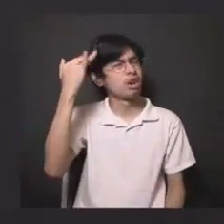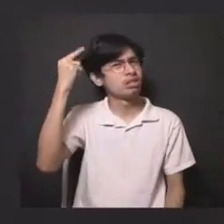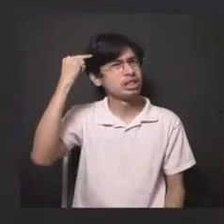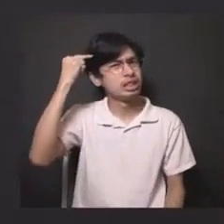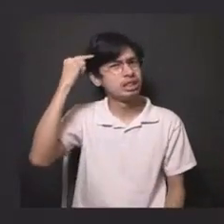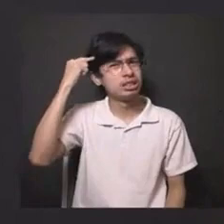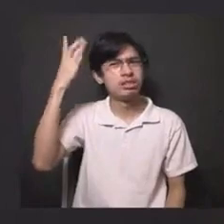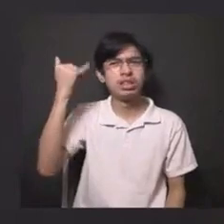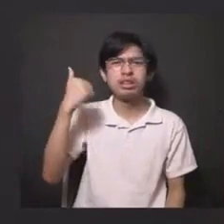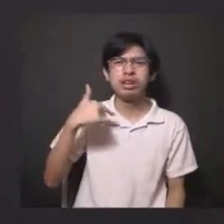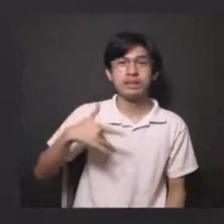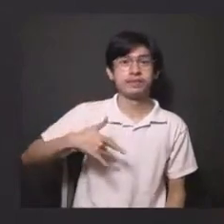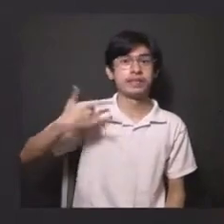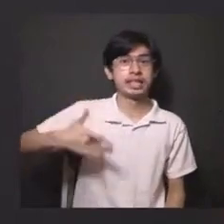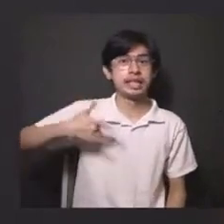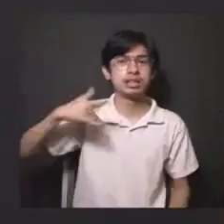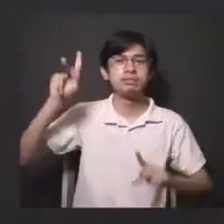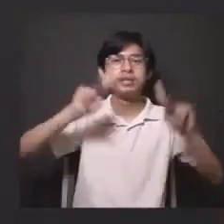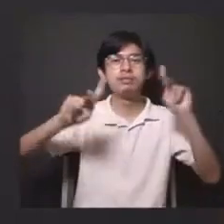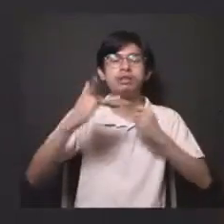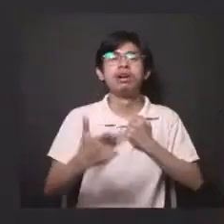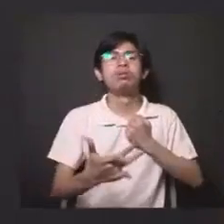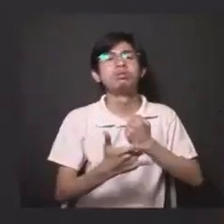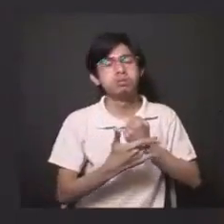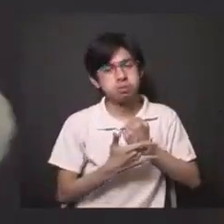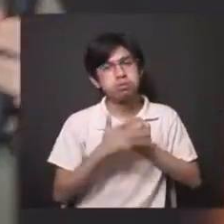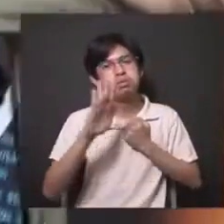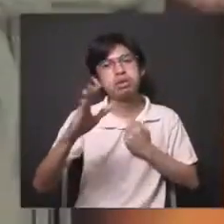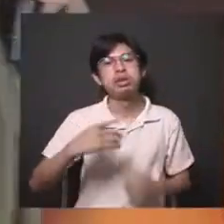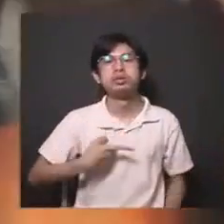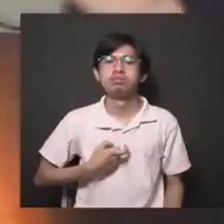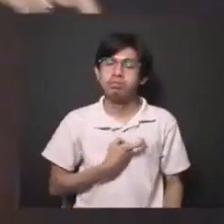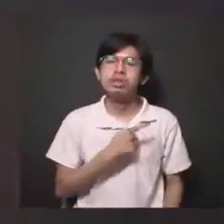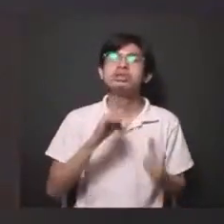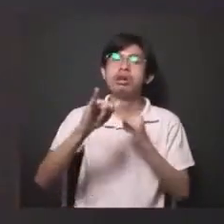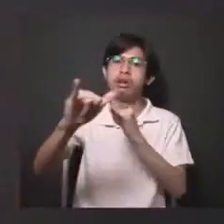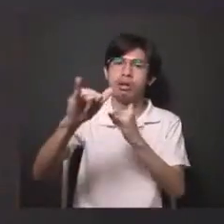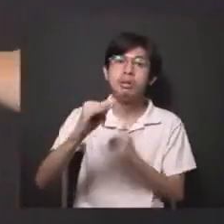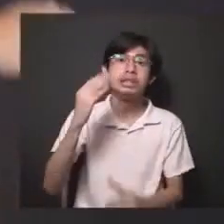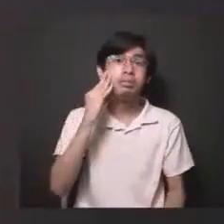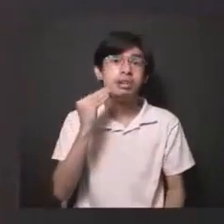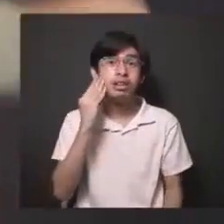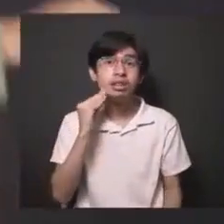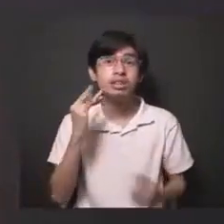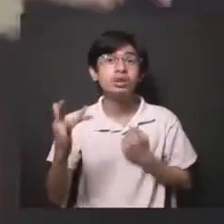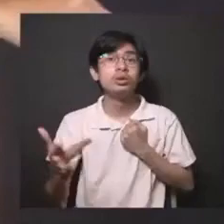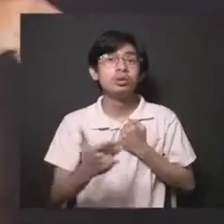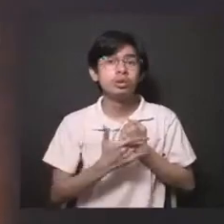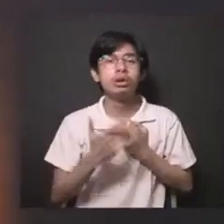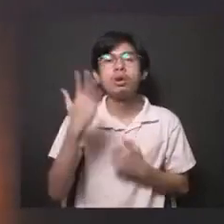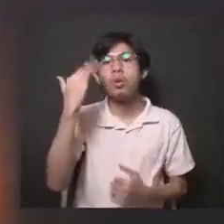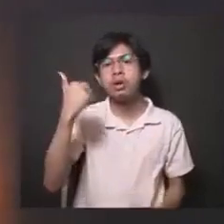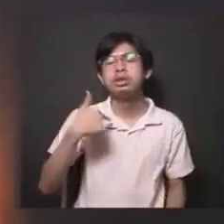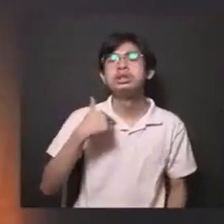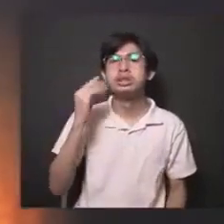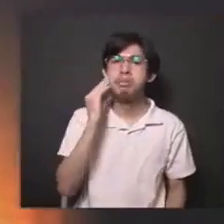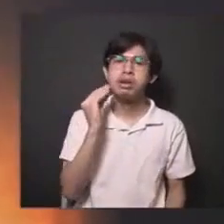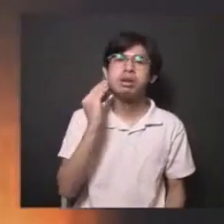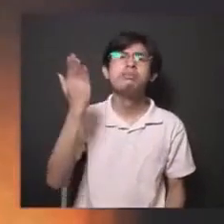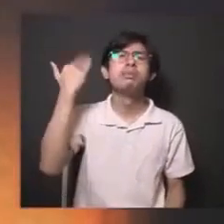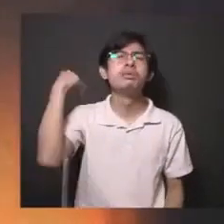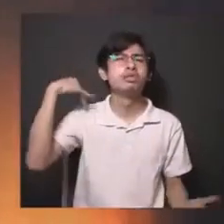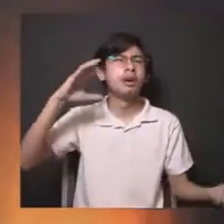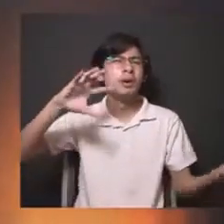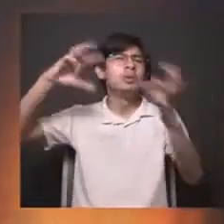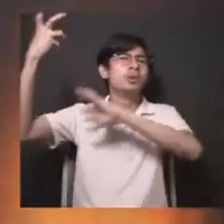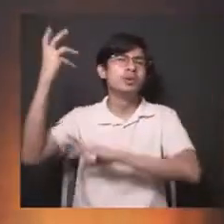pain. I feel the brokenness of people because I was broken for many, many years. I know